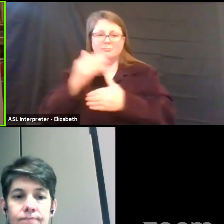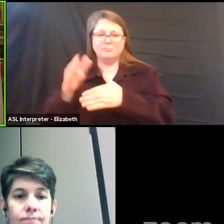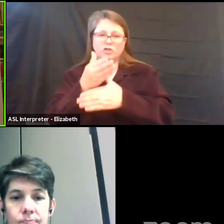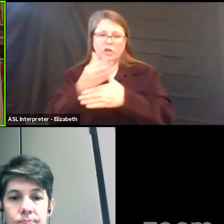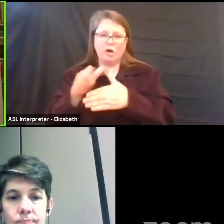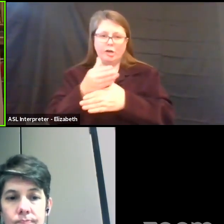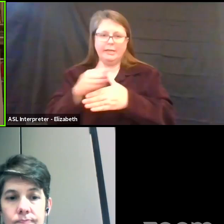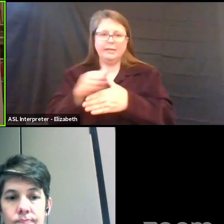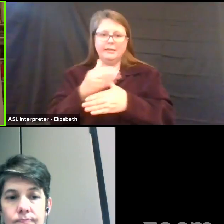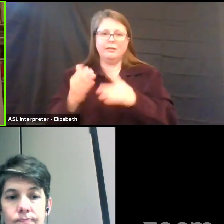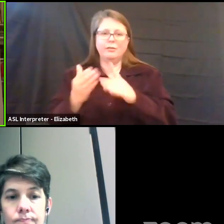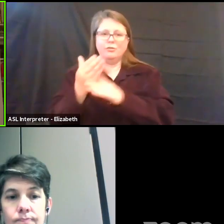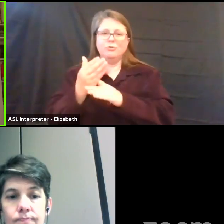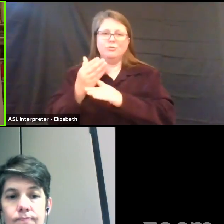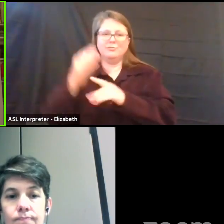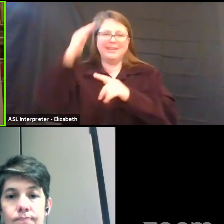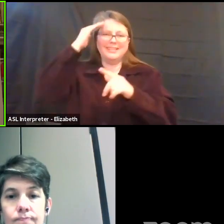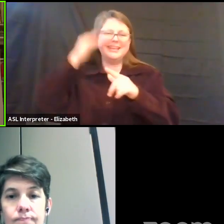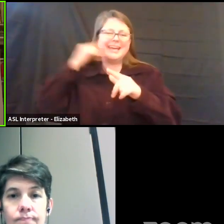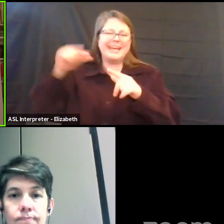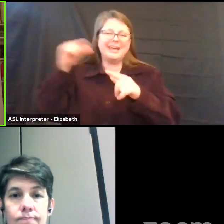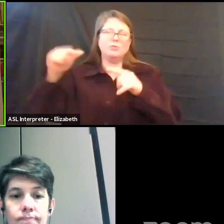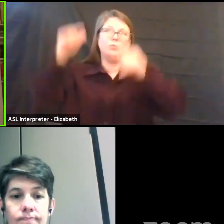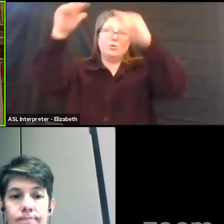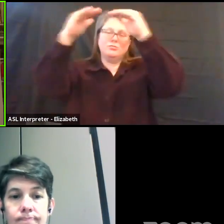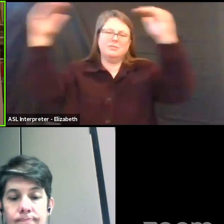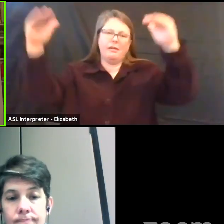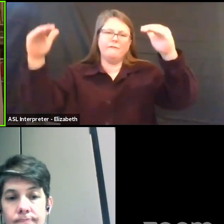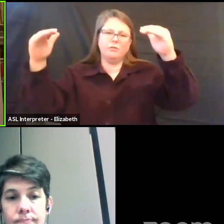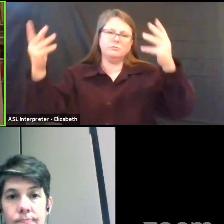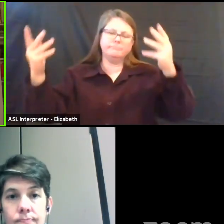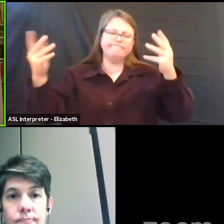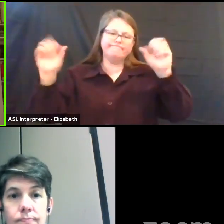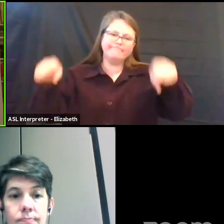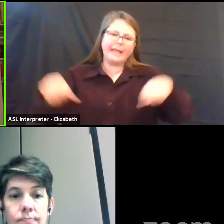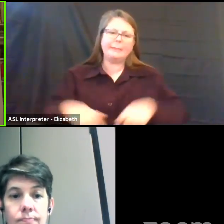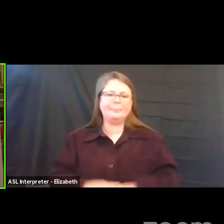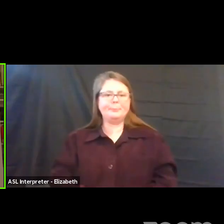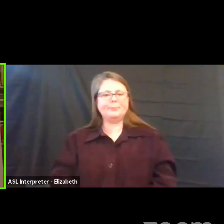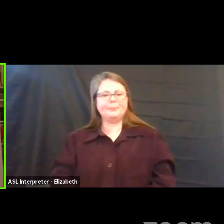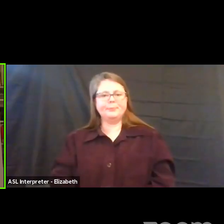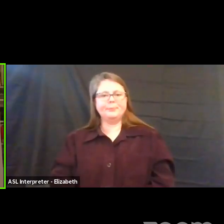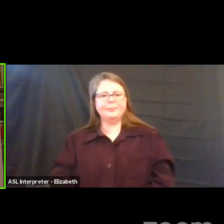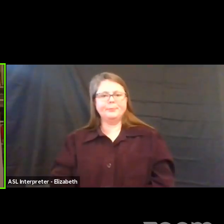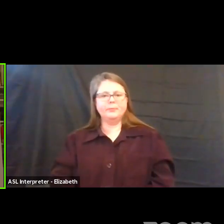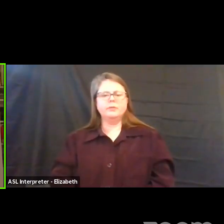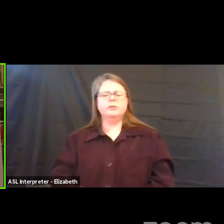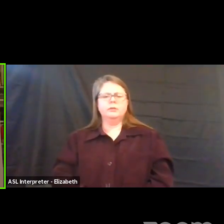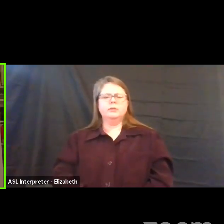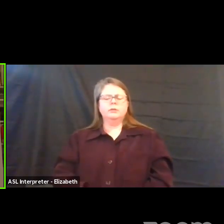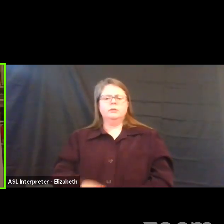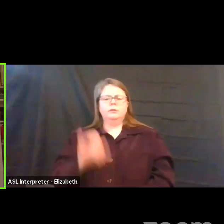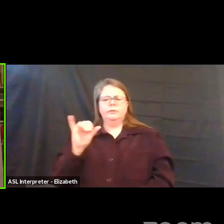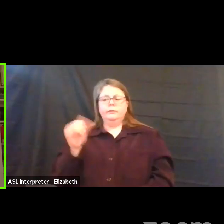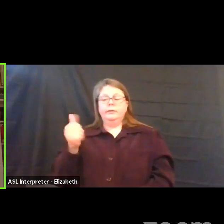Okay, anybody from Oregon Law Center want to add anything to that? Any guidance for people who may not be documented?